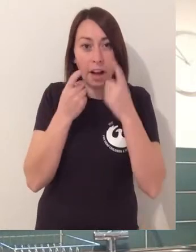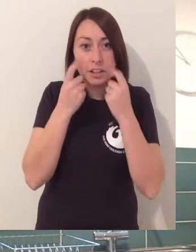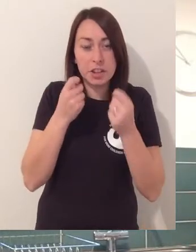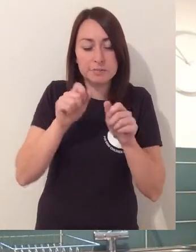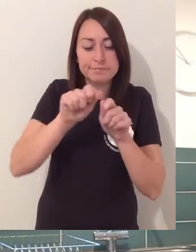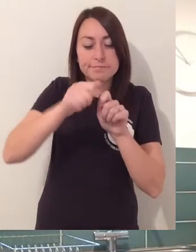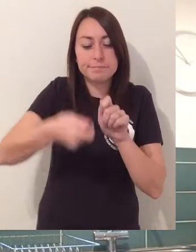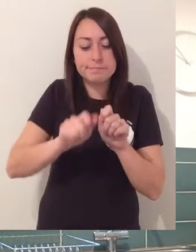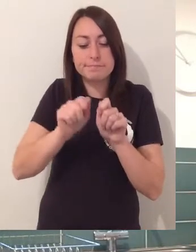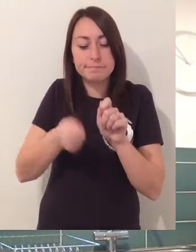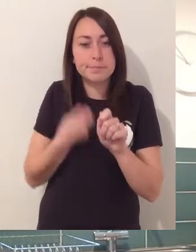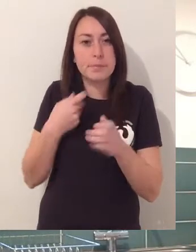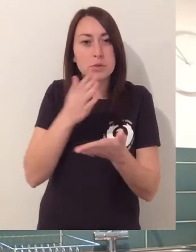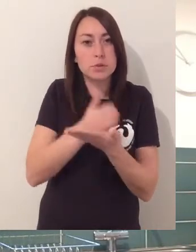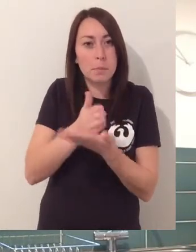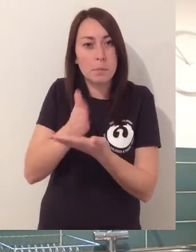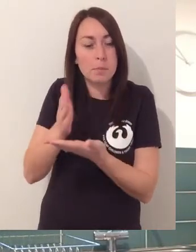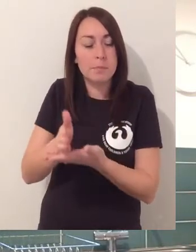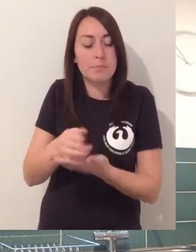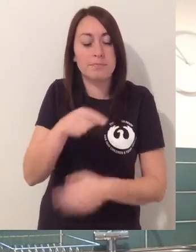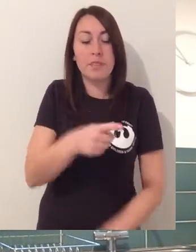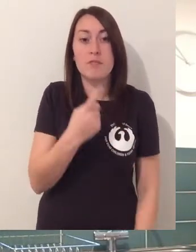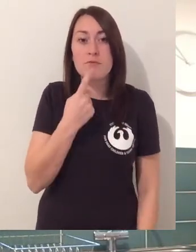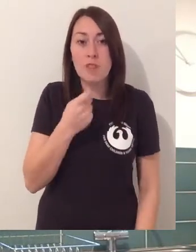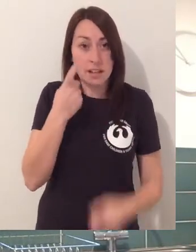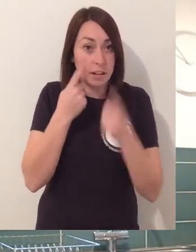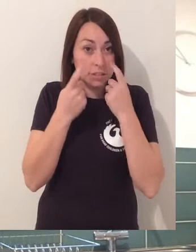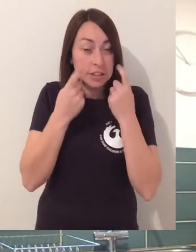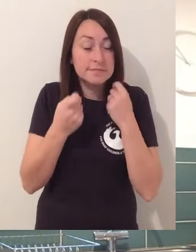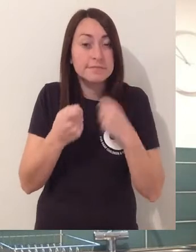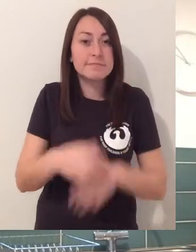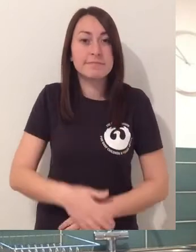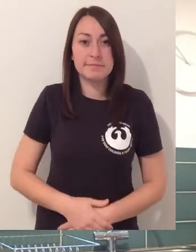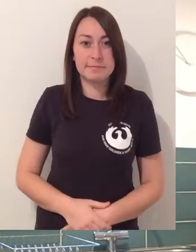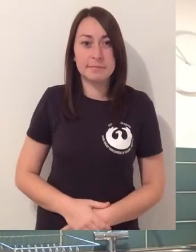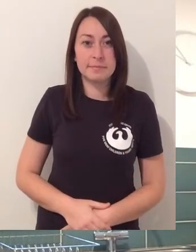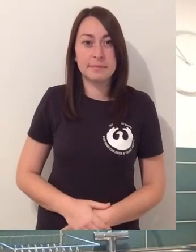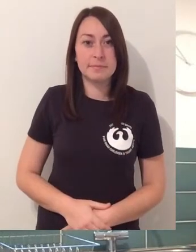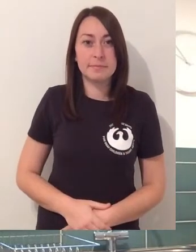is peel our onion and chop that up. So I've got a red onion. So what you want to do